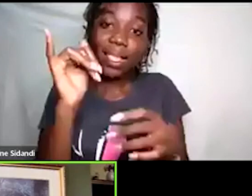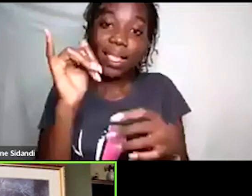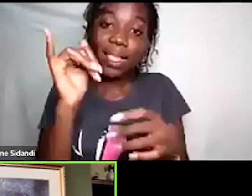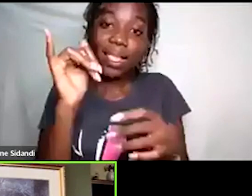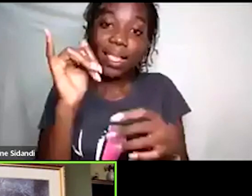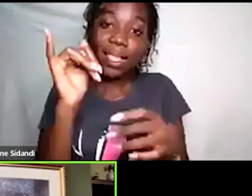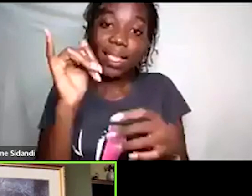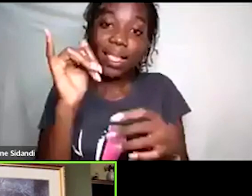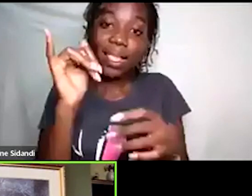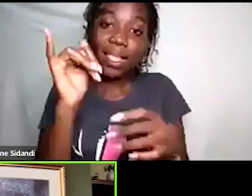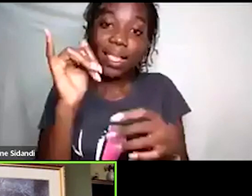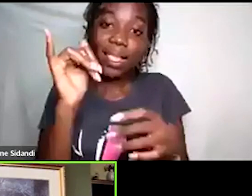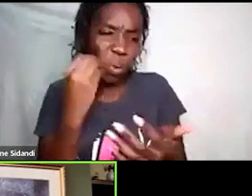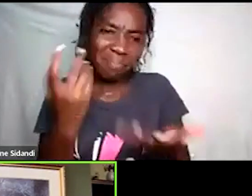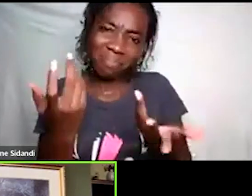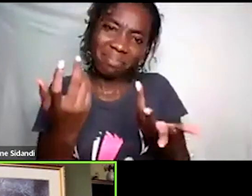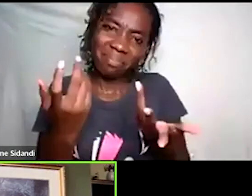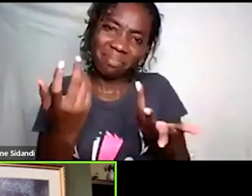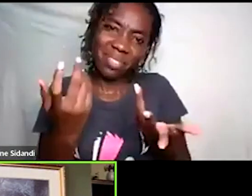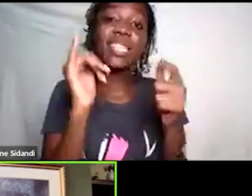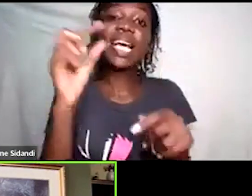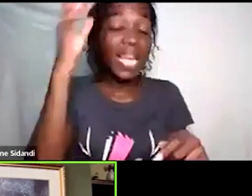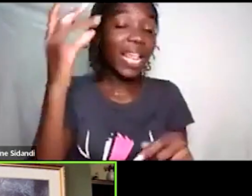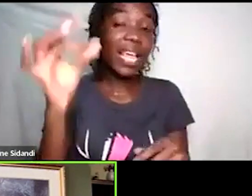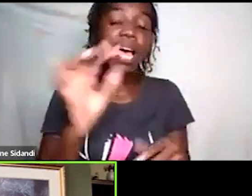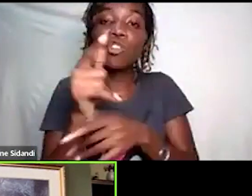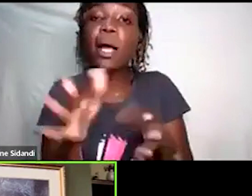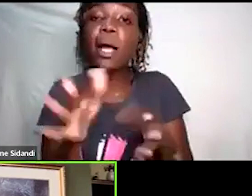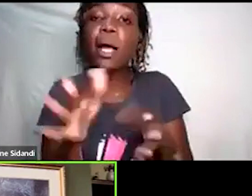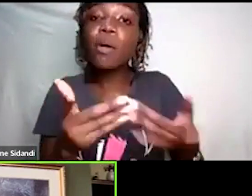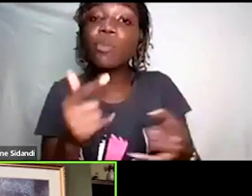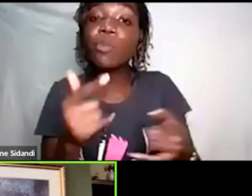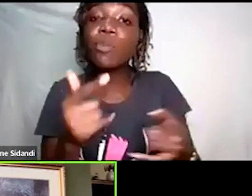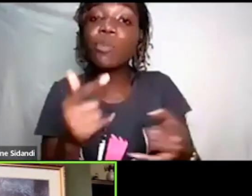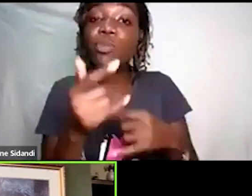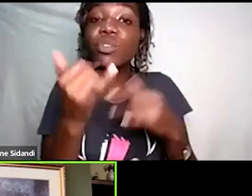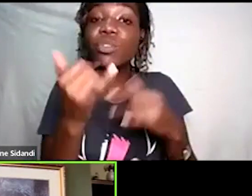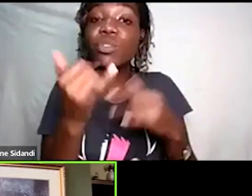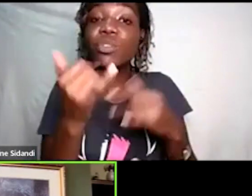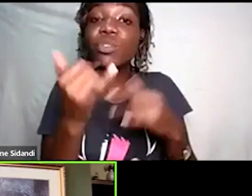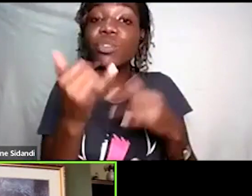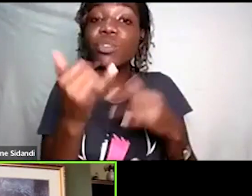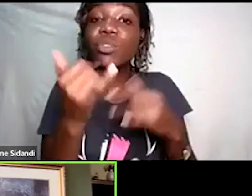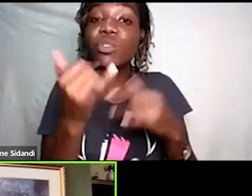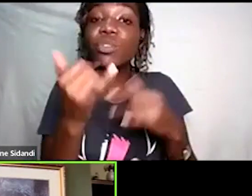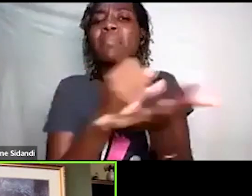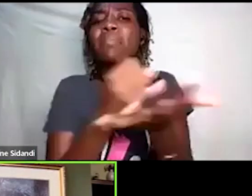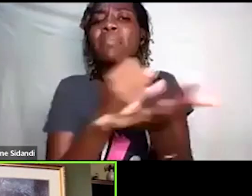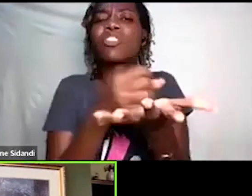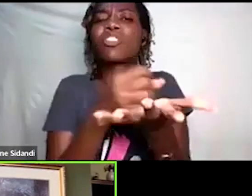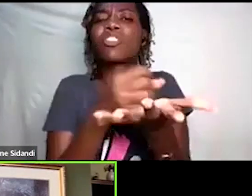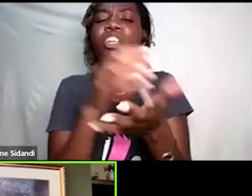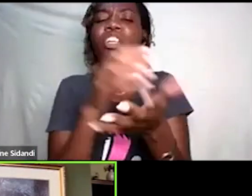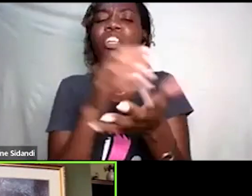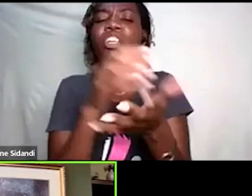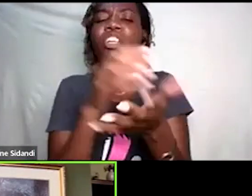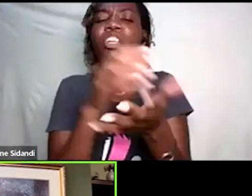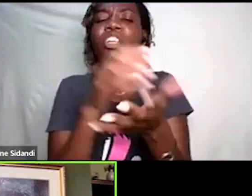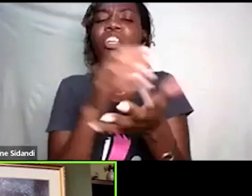do you get back on it? Are you trying to get back by spreading the poison in the organization, or do you want to go home and handle